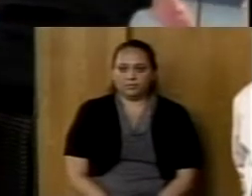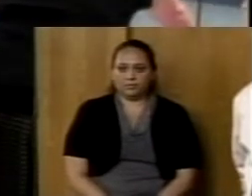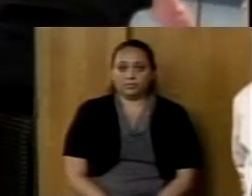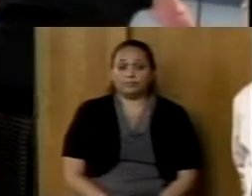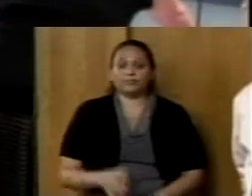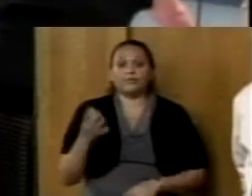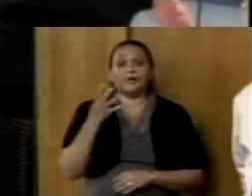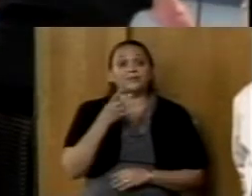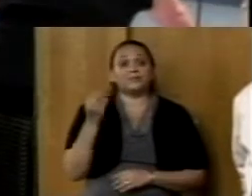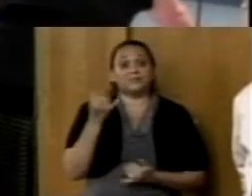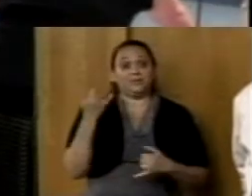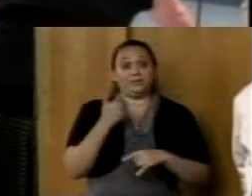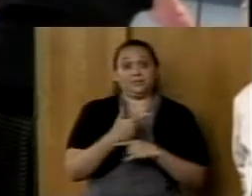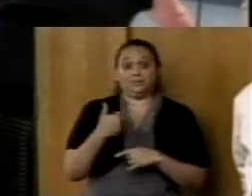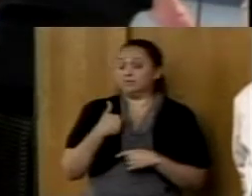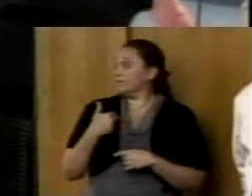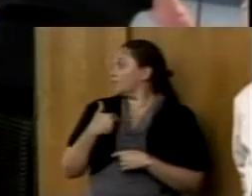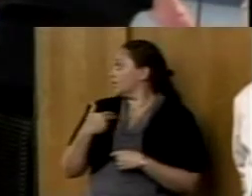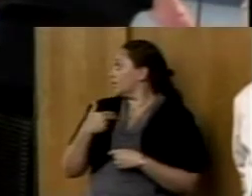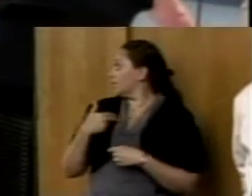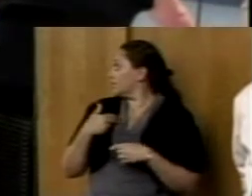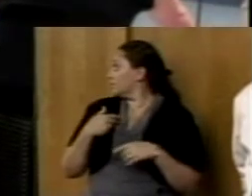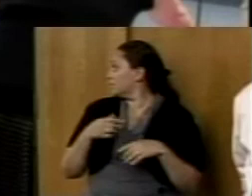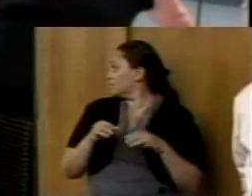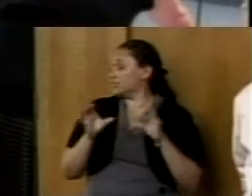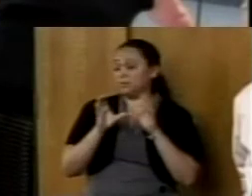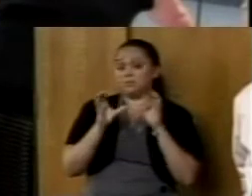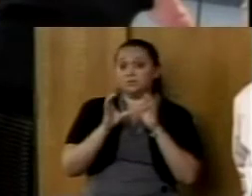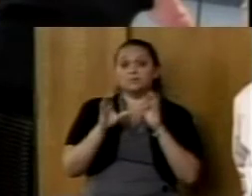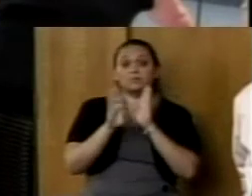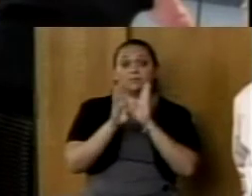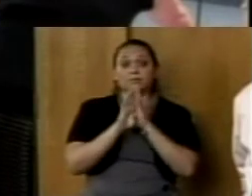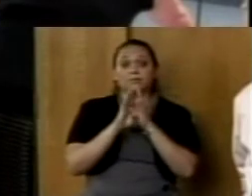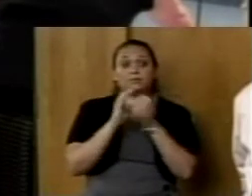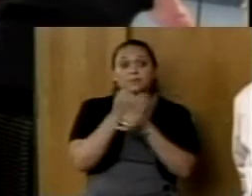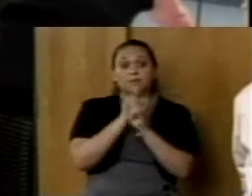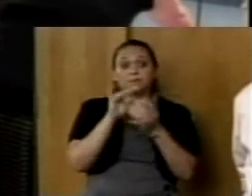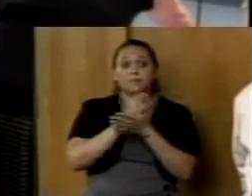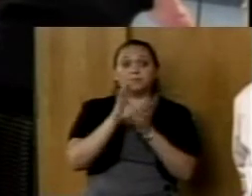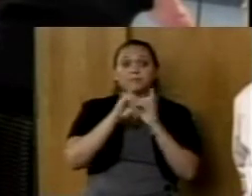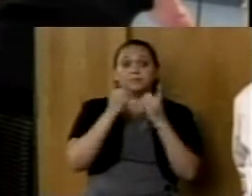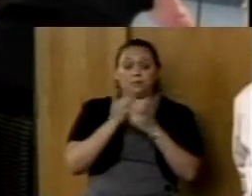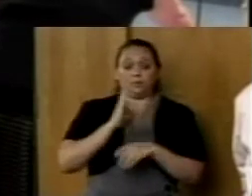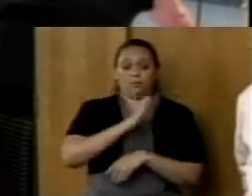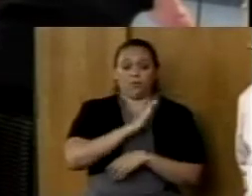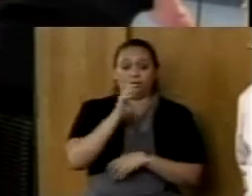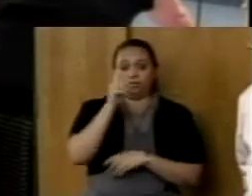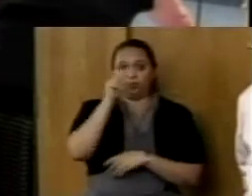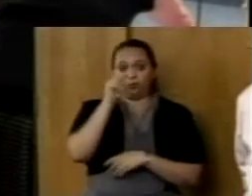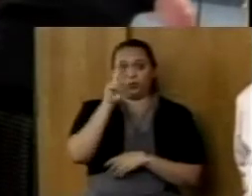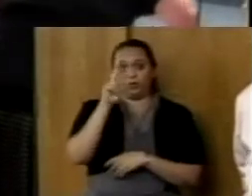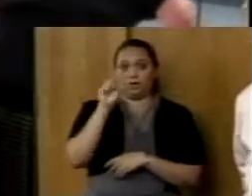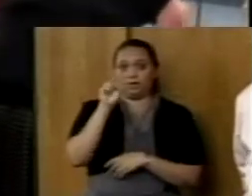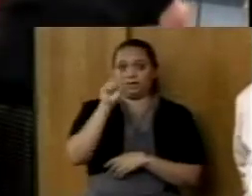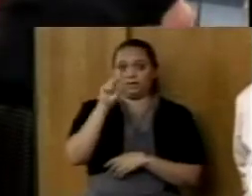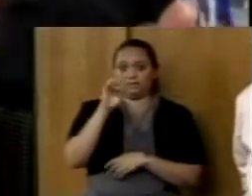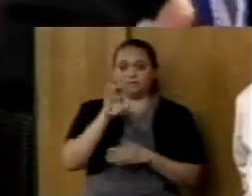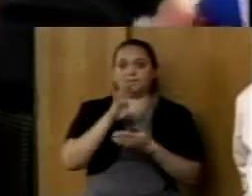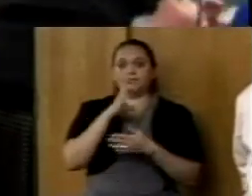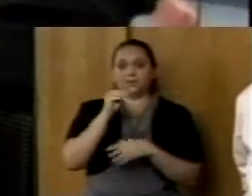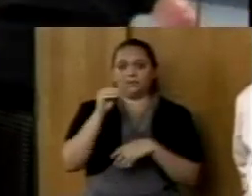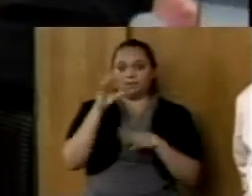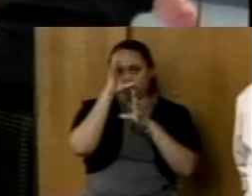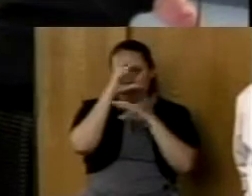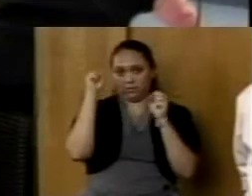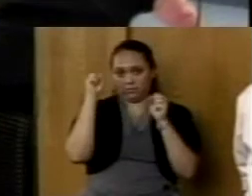And today we hand them a certificate from the Brownsville Independent School District, from the Board of Trustees and Superintendent Carl Montoya,